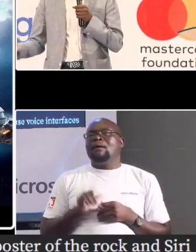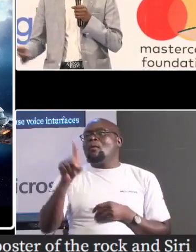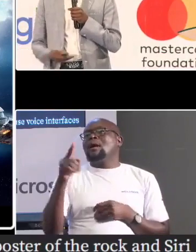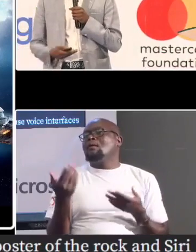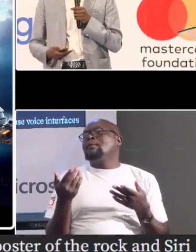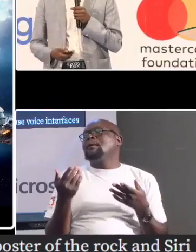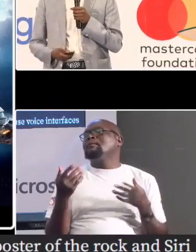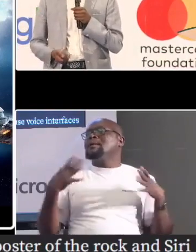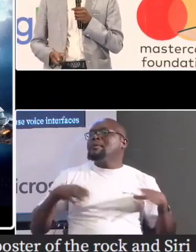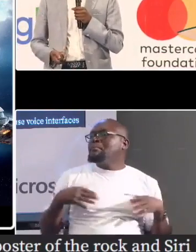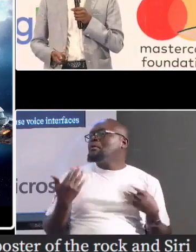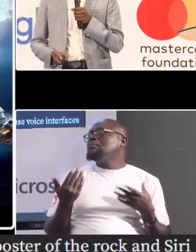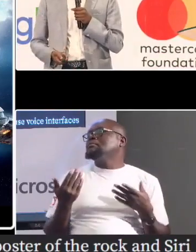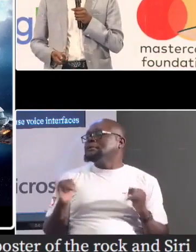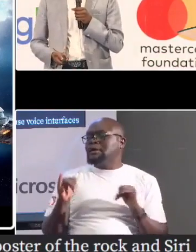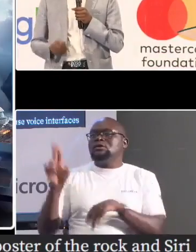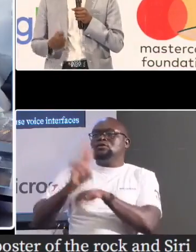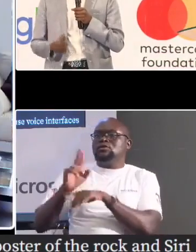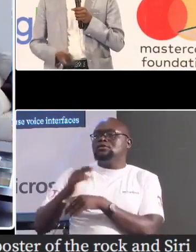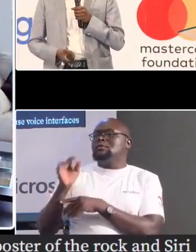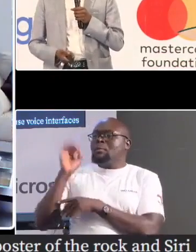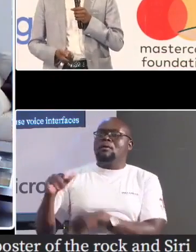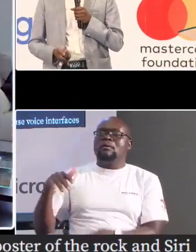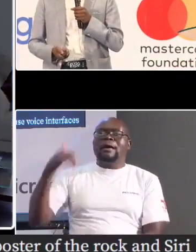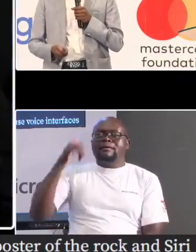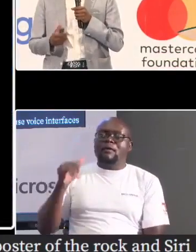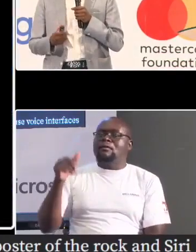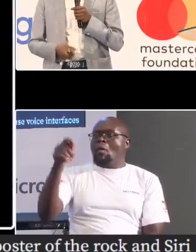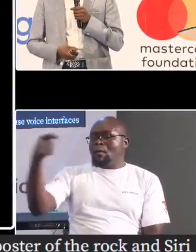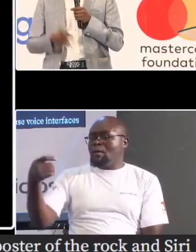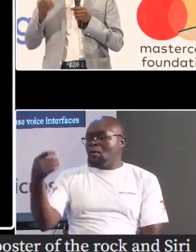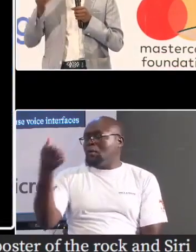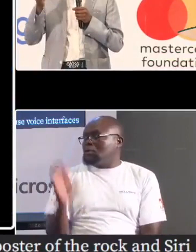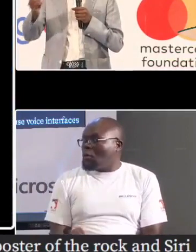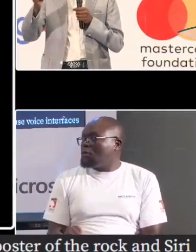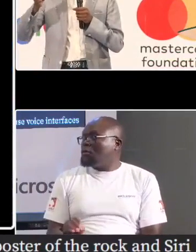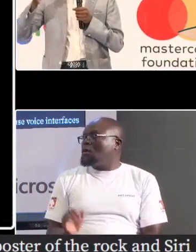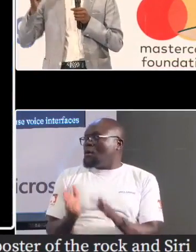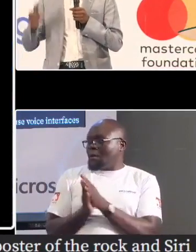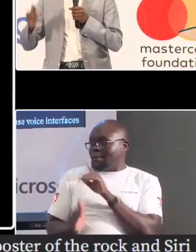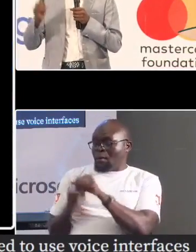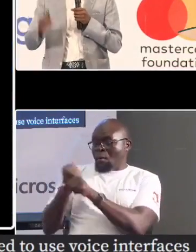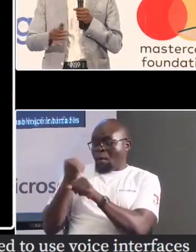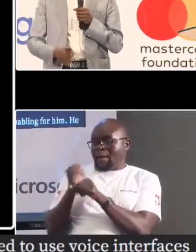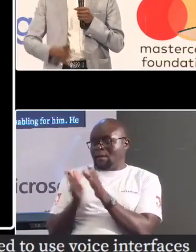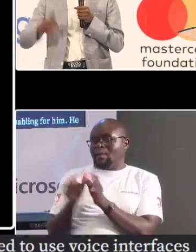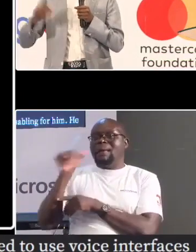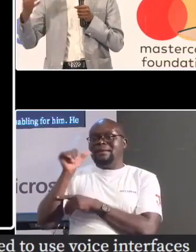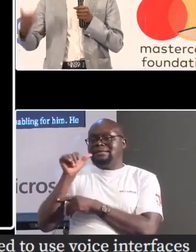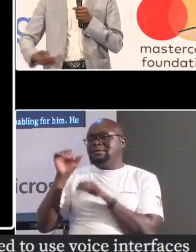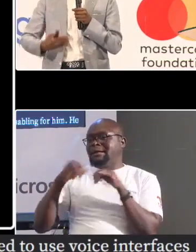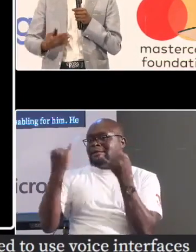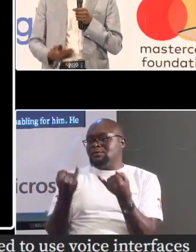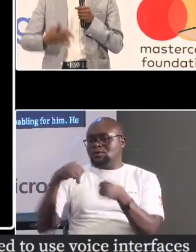gentlest guys, but he wants to throw his phone out the window. So We're working with the British Standards Institute